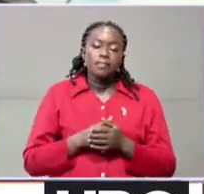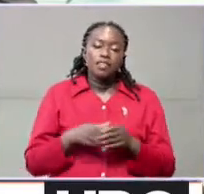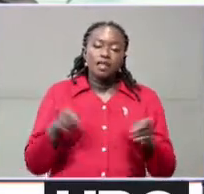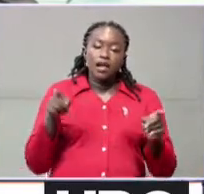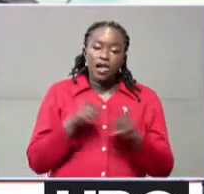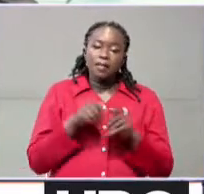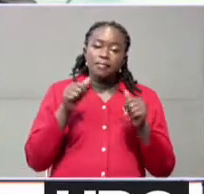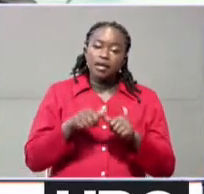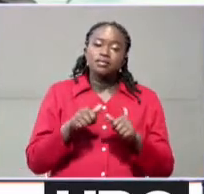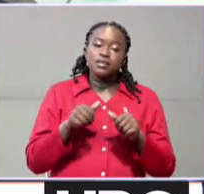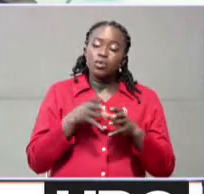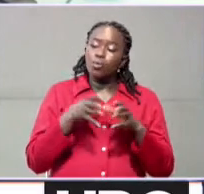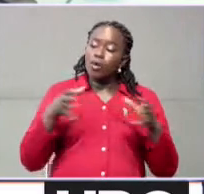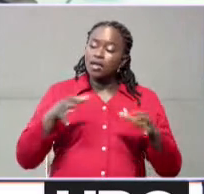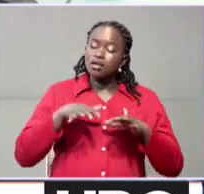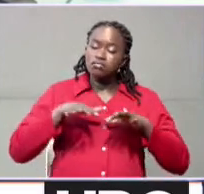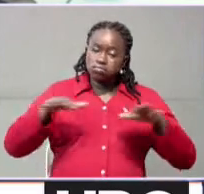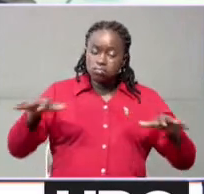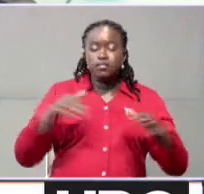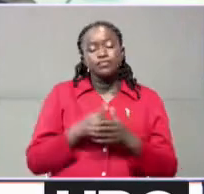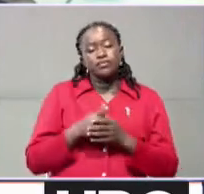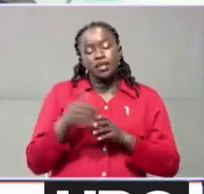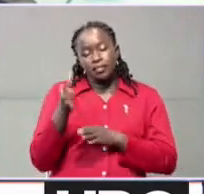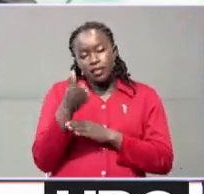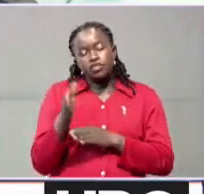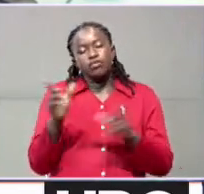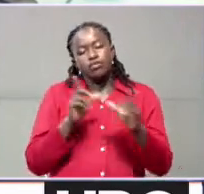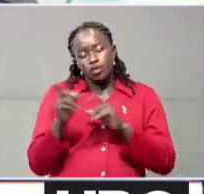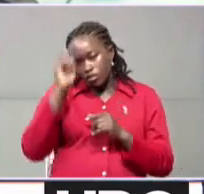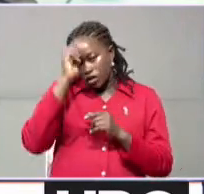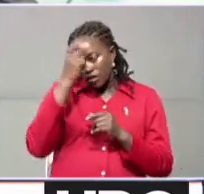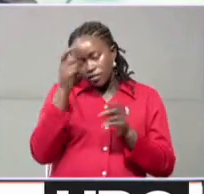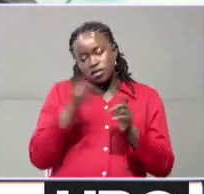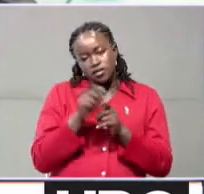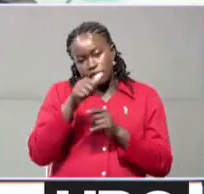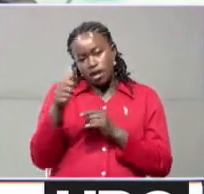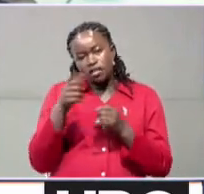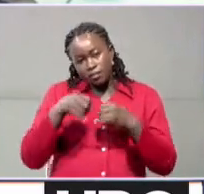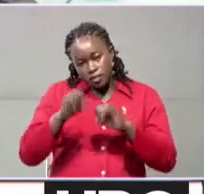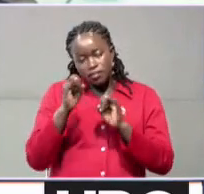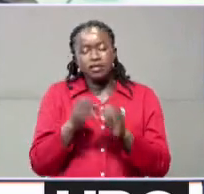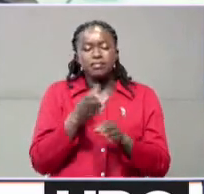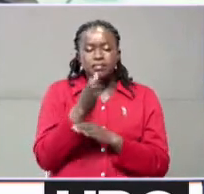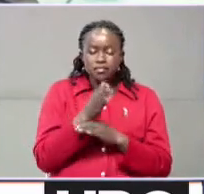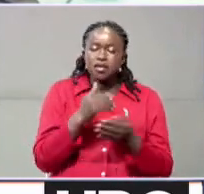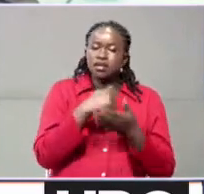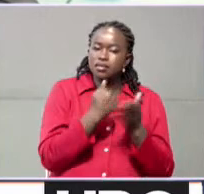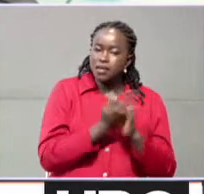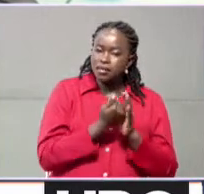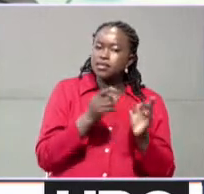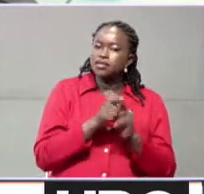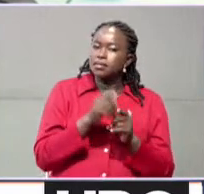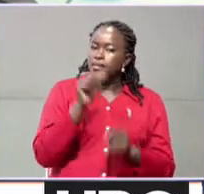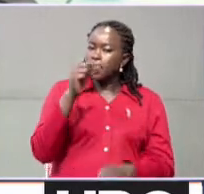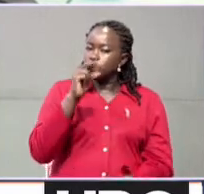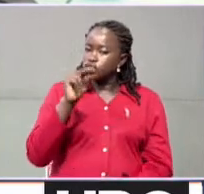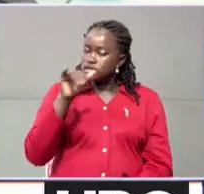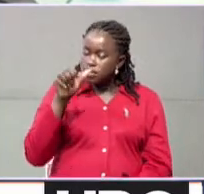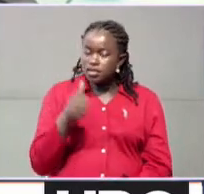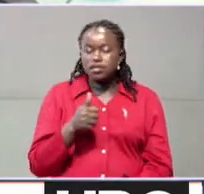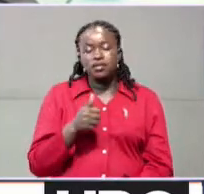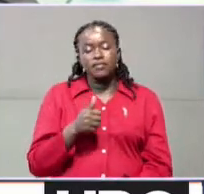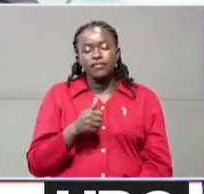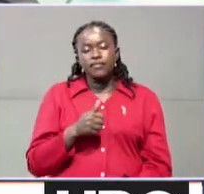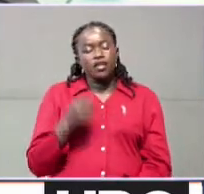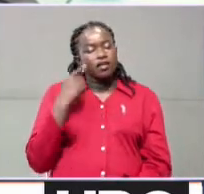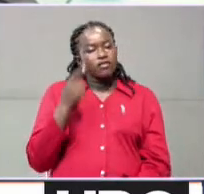distributed by the means of local government and other implementing ministries departments and agencies b for